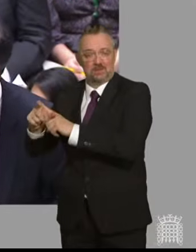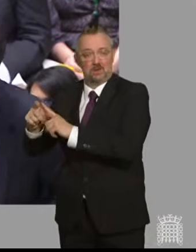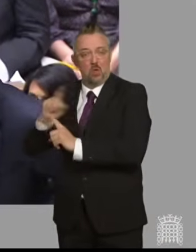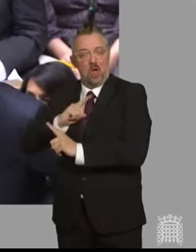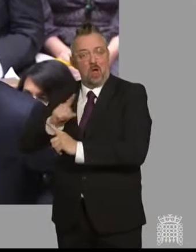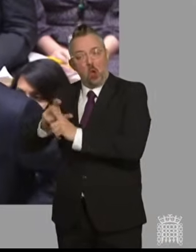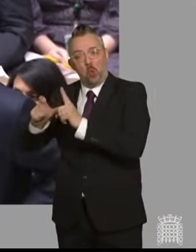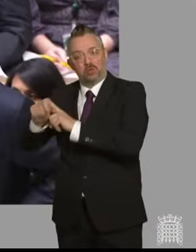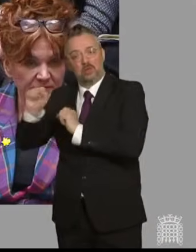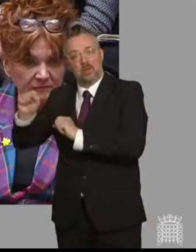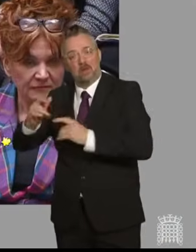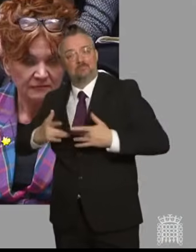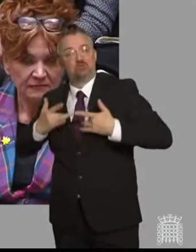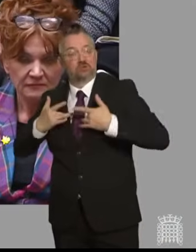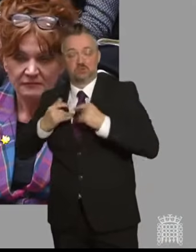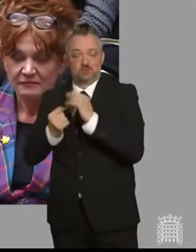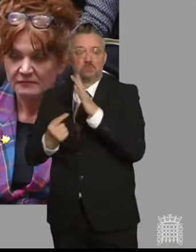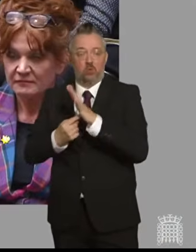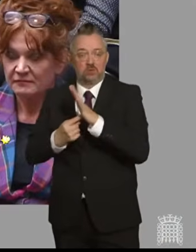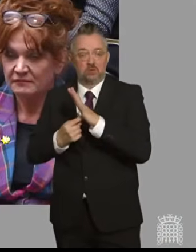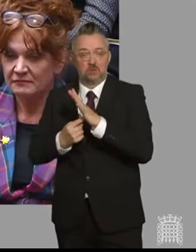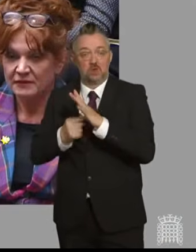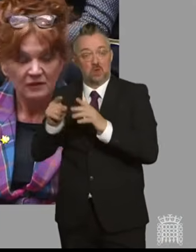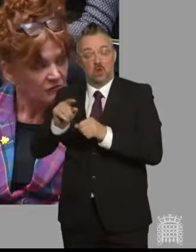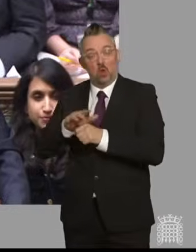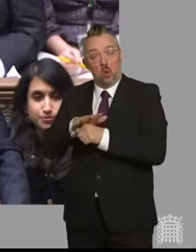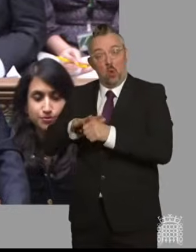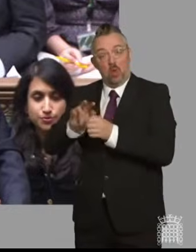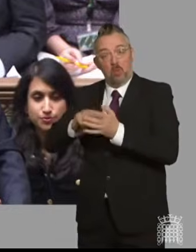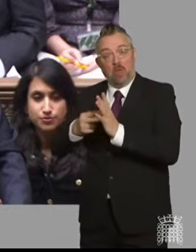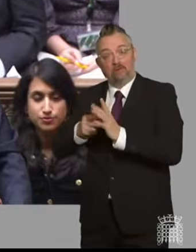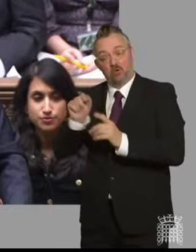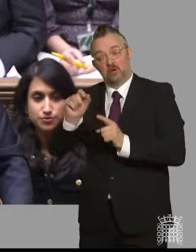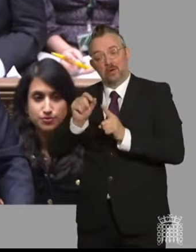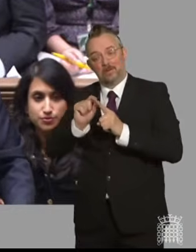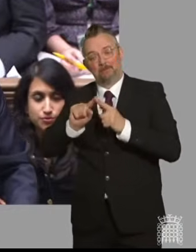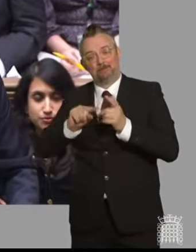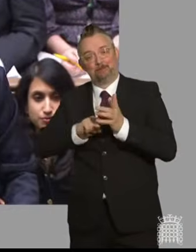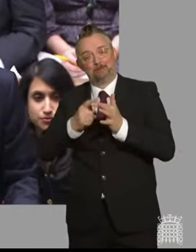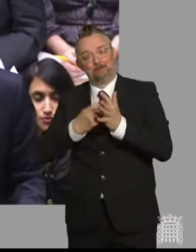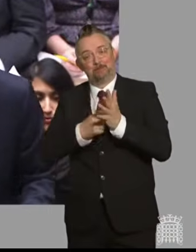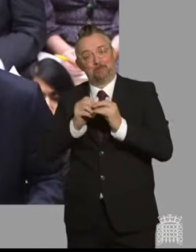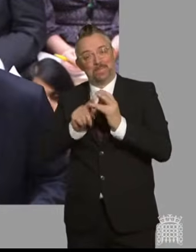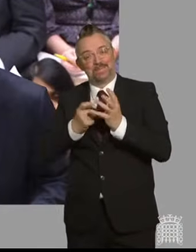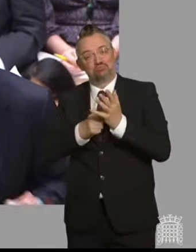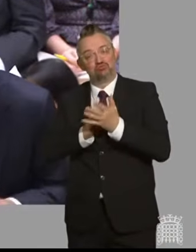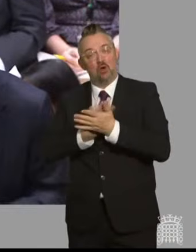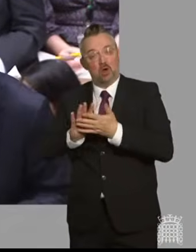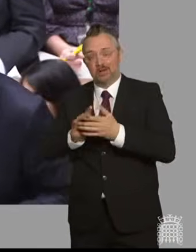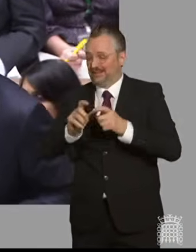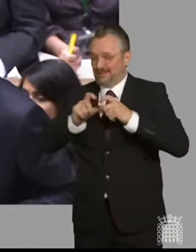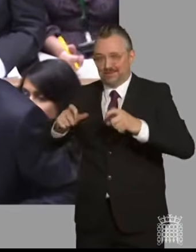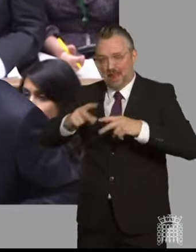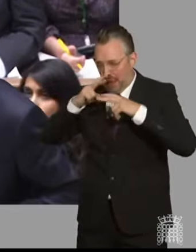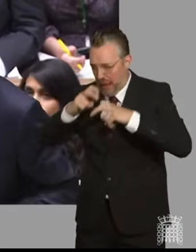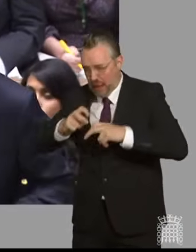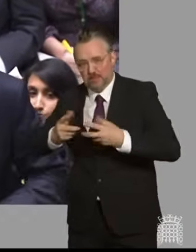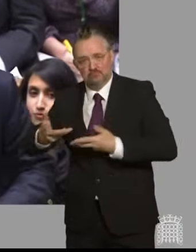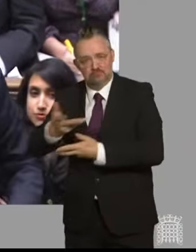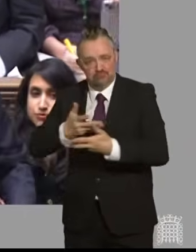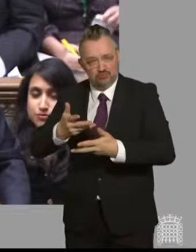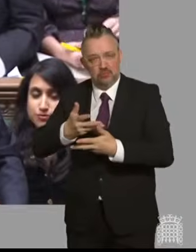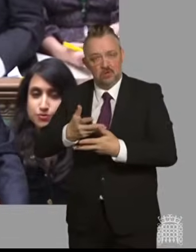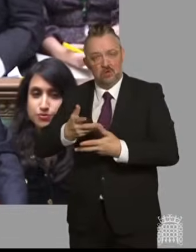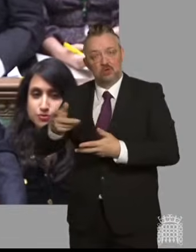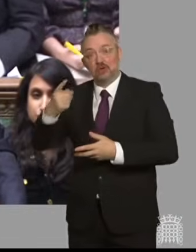still under preparation, and there are opportunities to provide comments on the draft plan. So encourage and commend my honourable friend